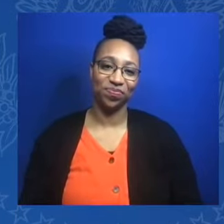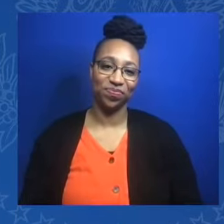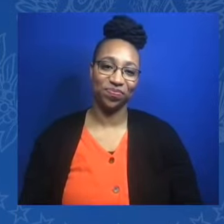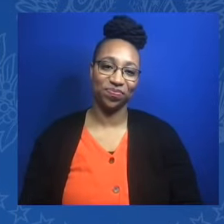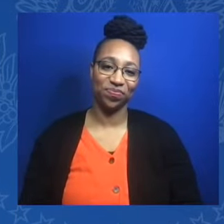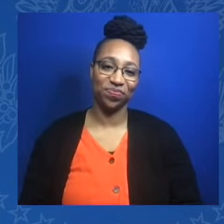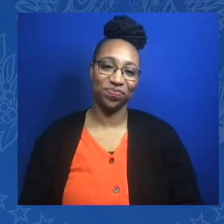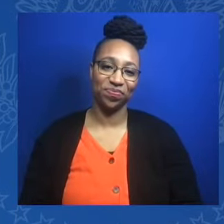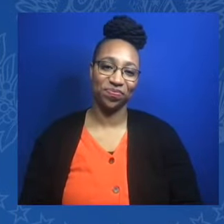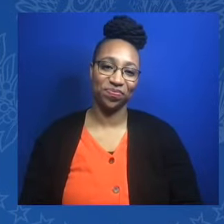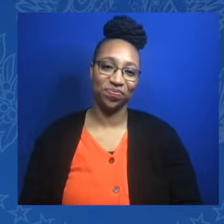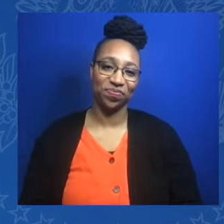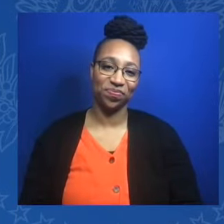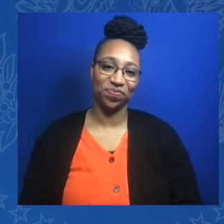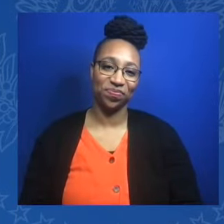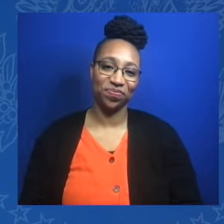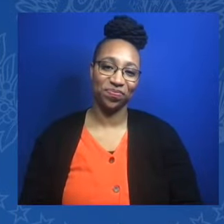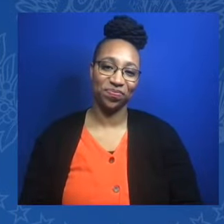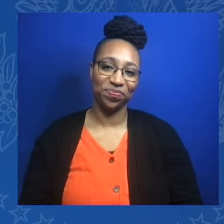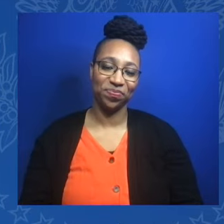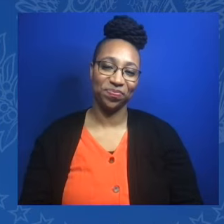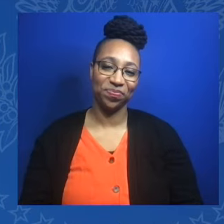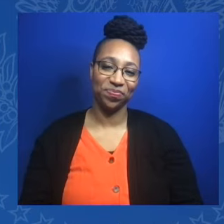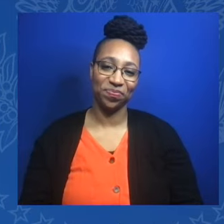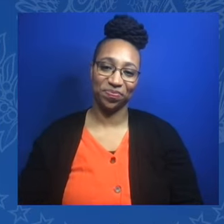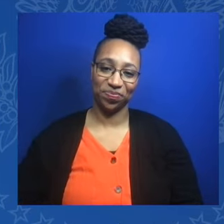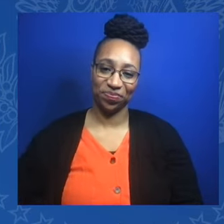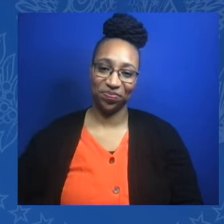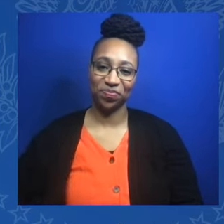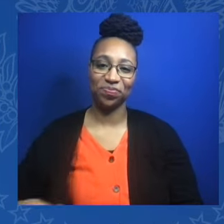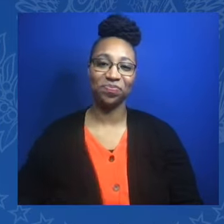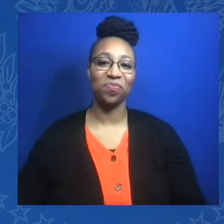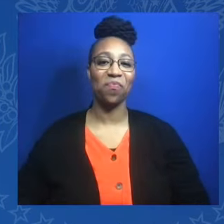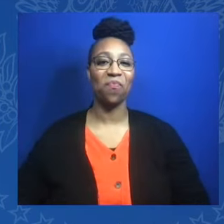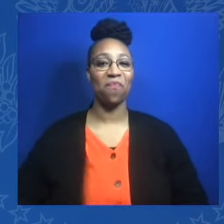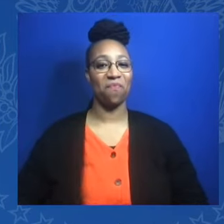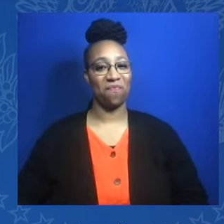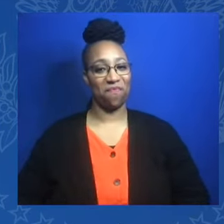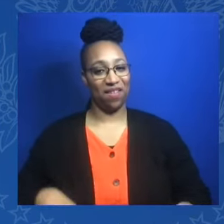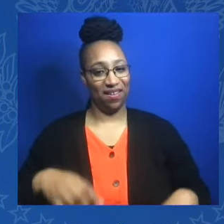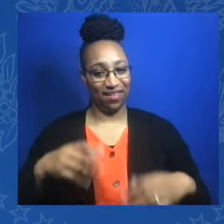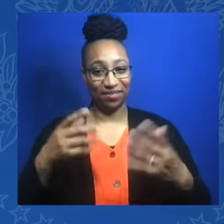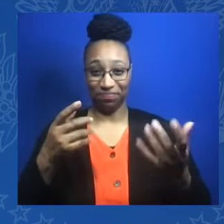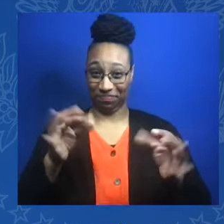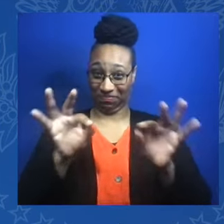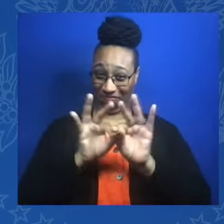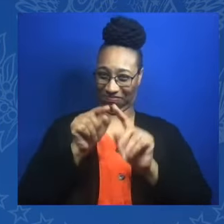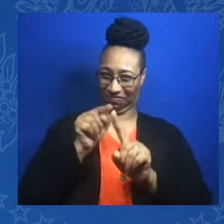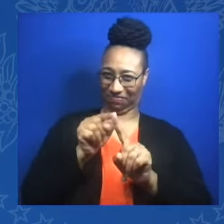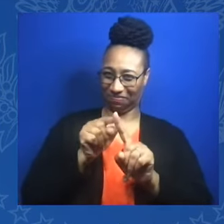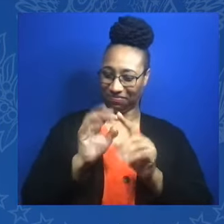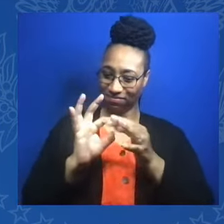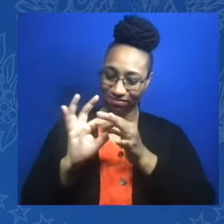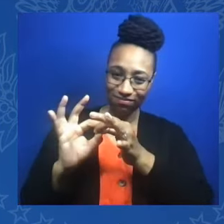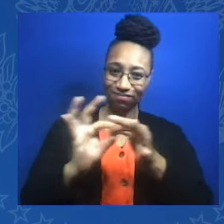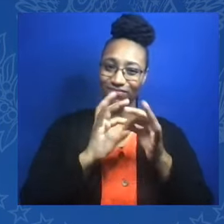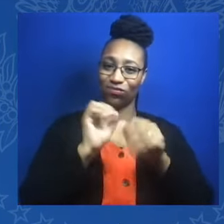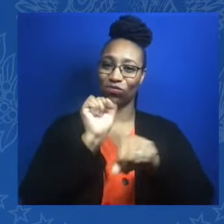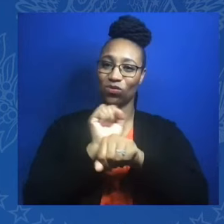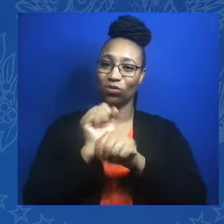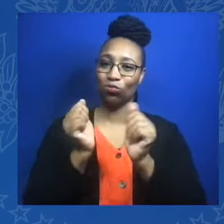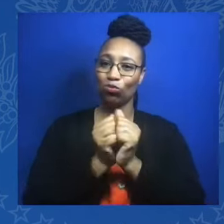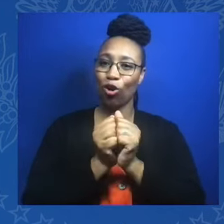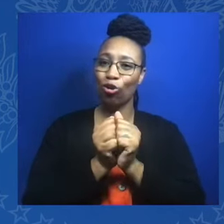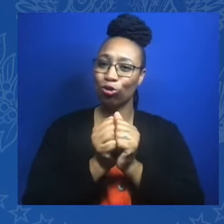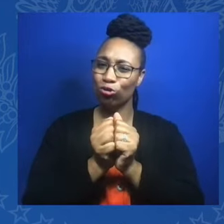We're also coordinating closely to take on the human security challenges throughout the region. We're working in partnership with our people, the people